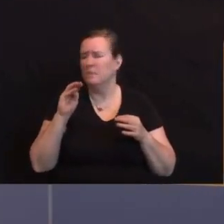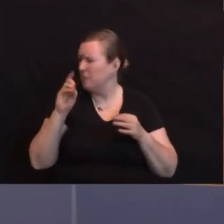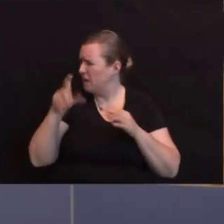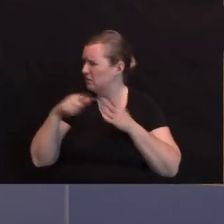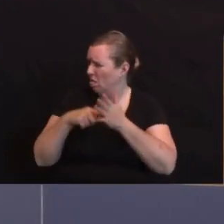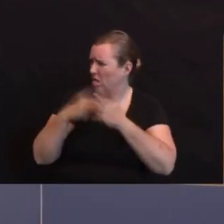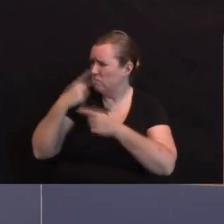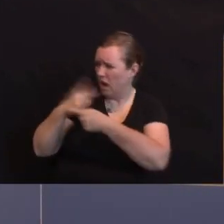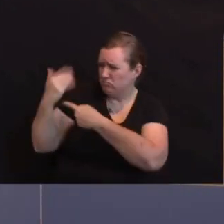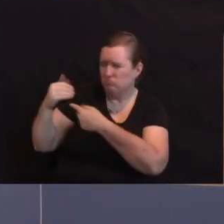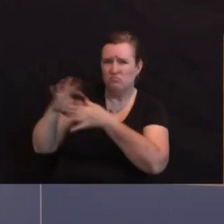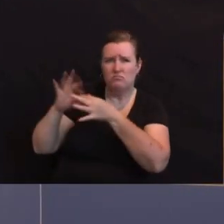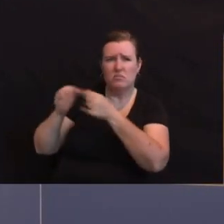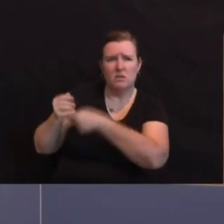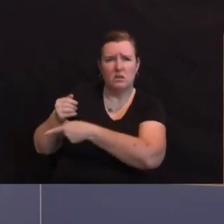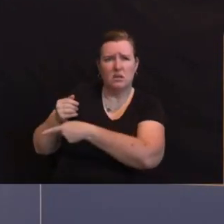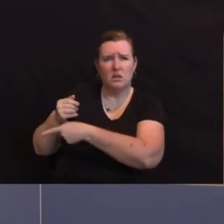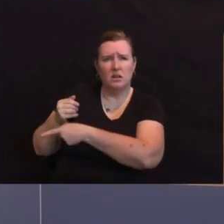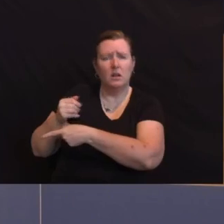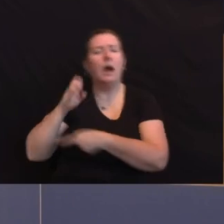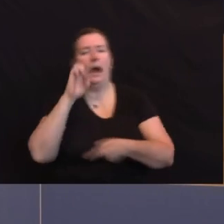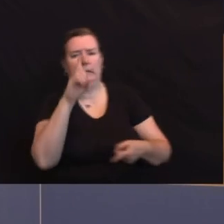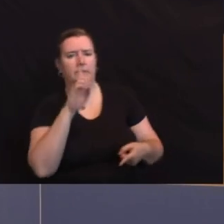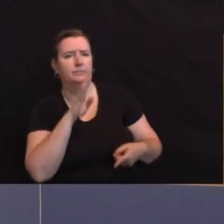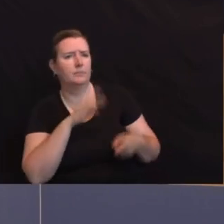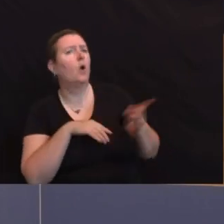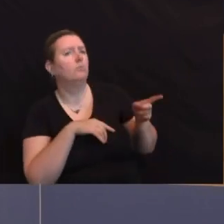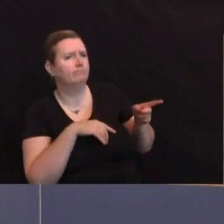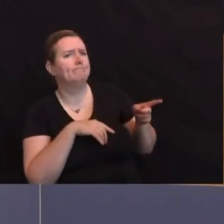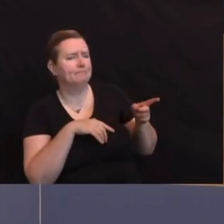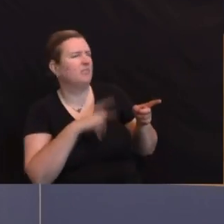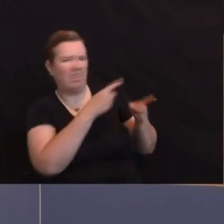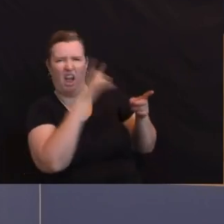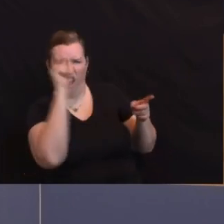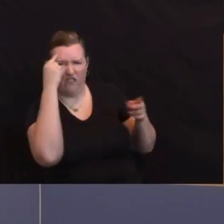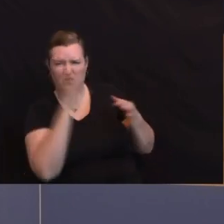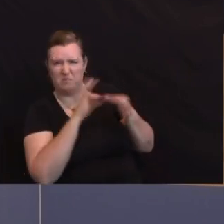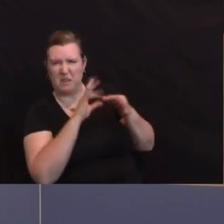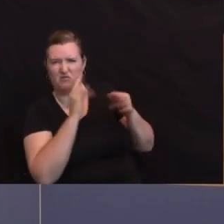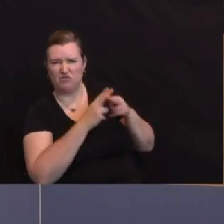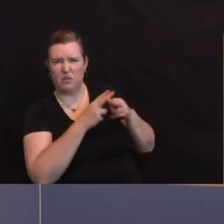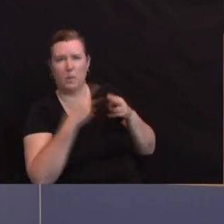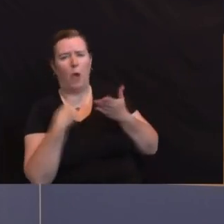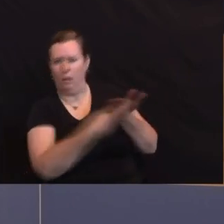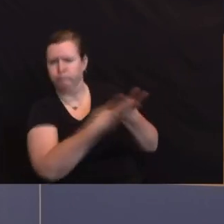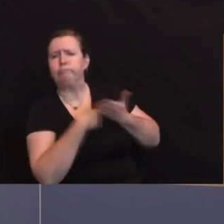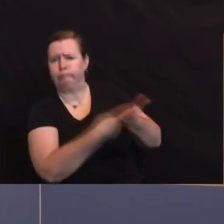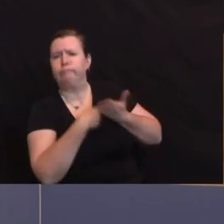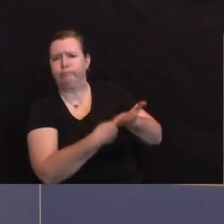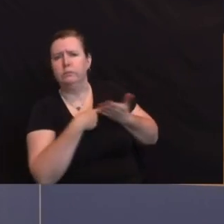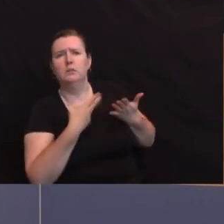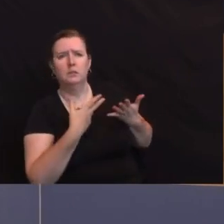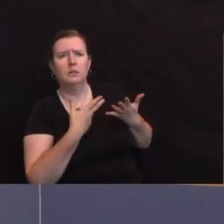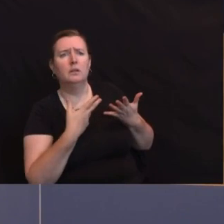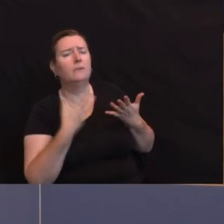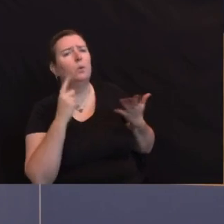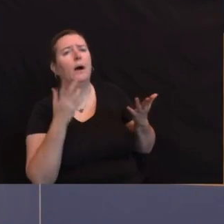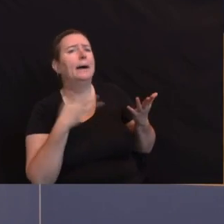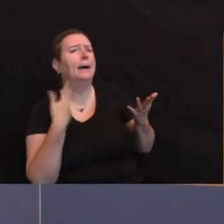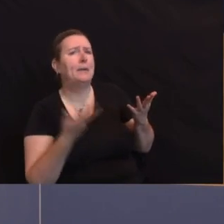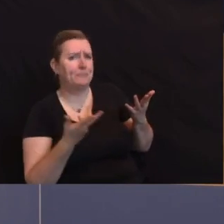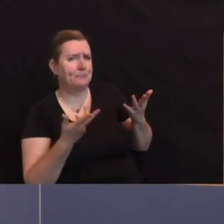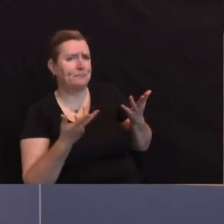Sure. So as the governor said, certainly everybody's been talking for a long time about fall surges and issues with